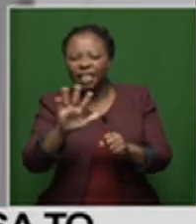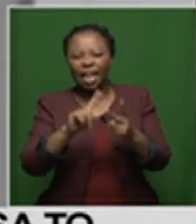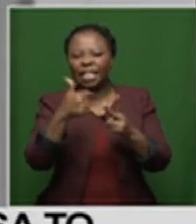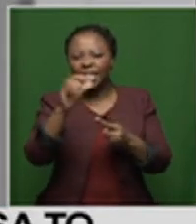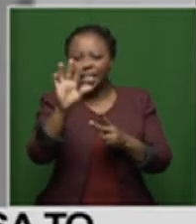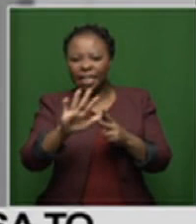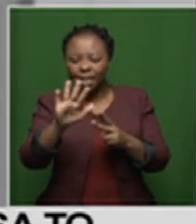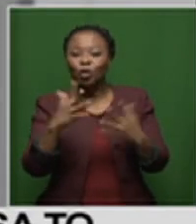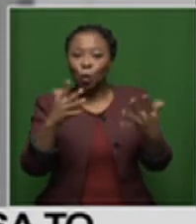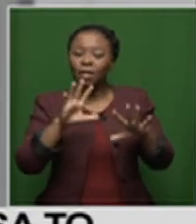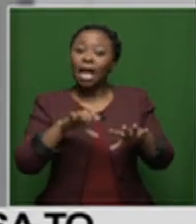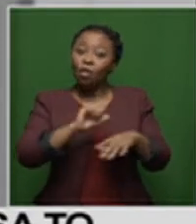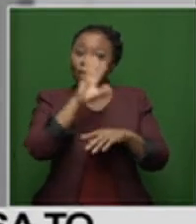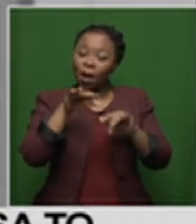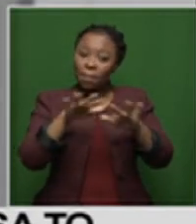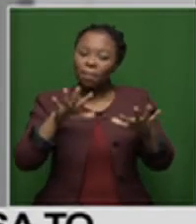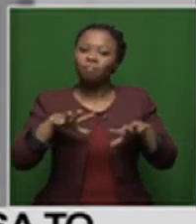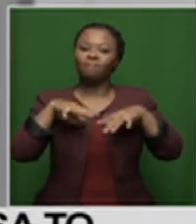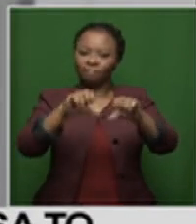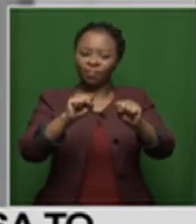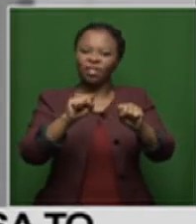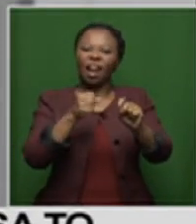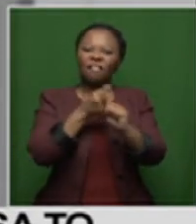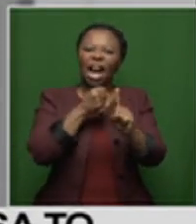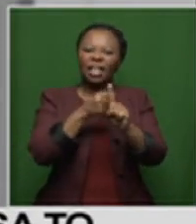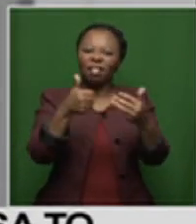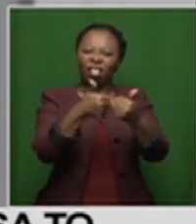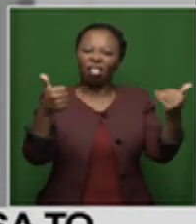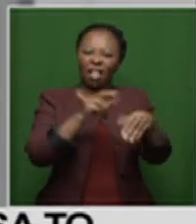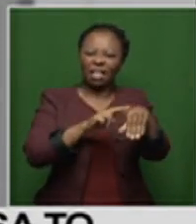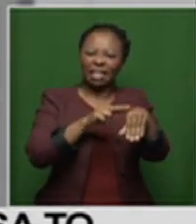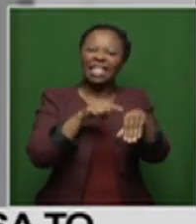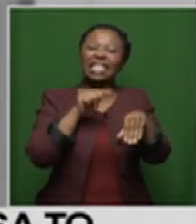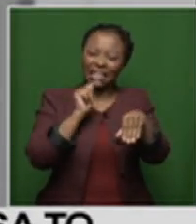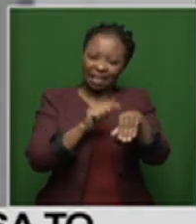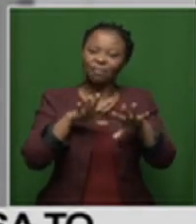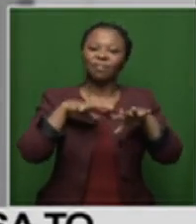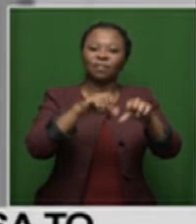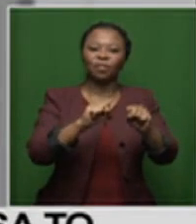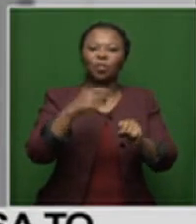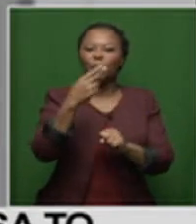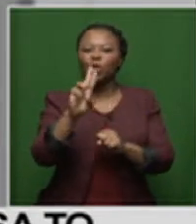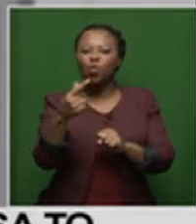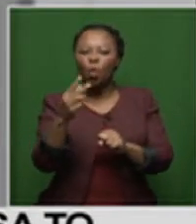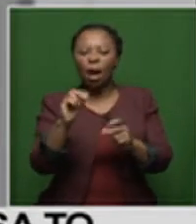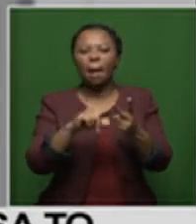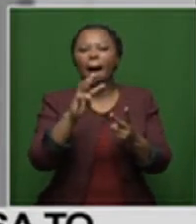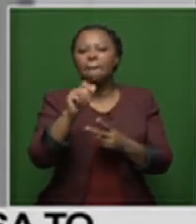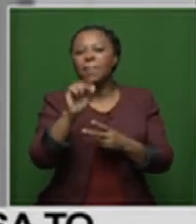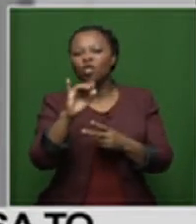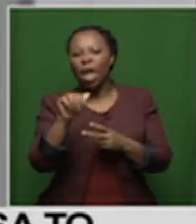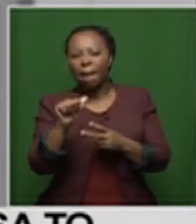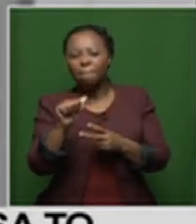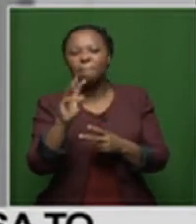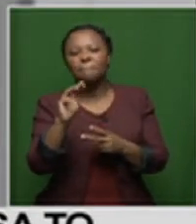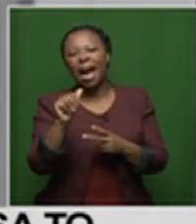the same stance during the fight of apartheid. And also, jazz musicians were in the forefront. Hugh Masekela, Abdul Ibrahim, Miriam Makeb.